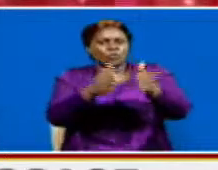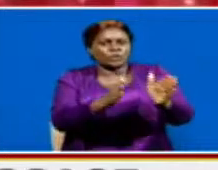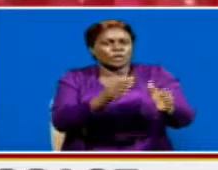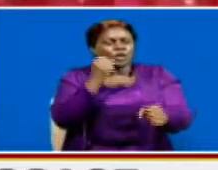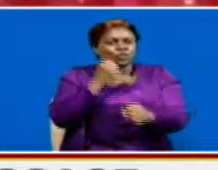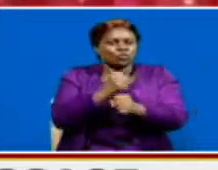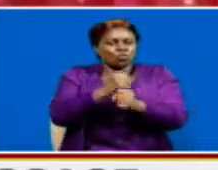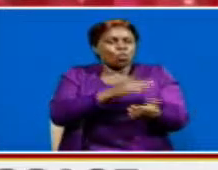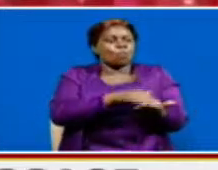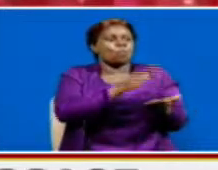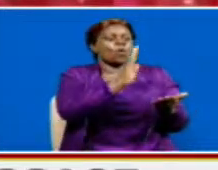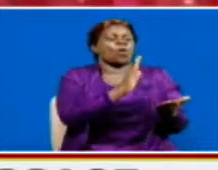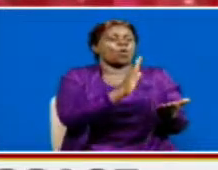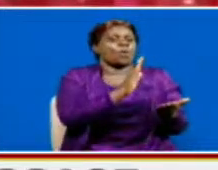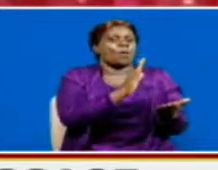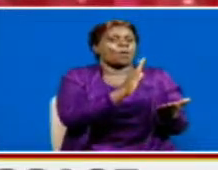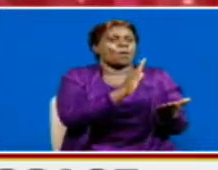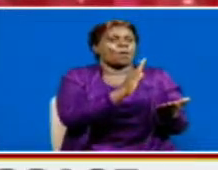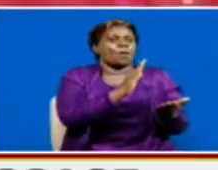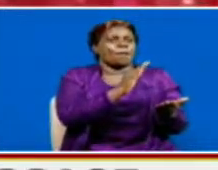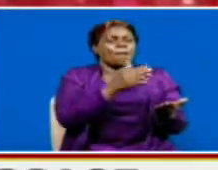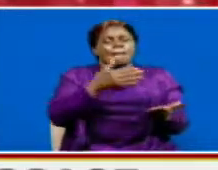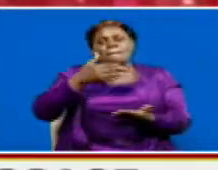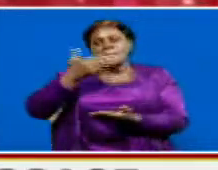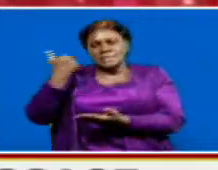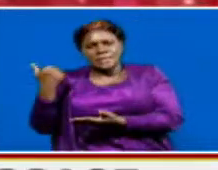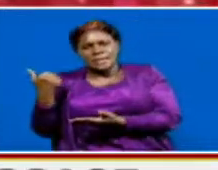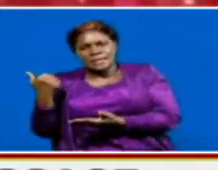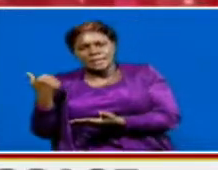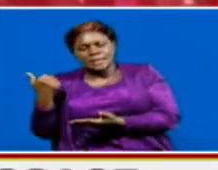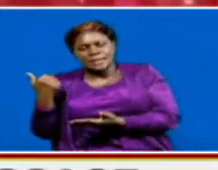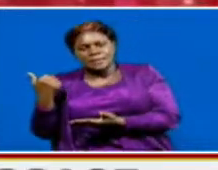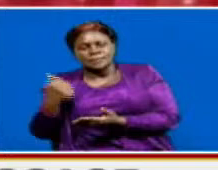do much more and much better.